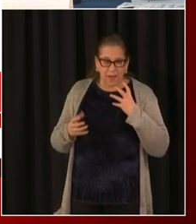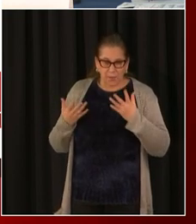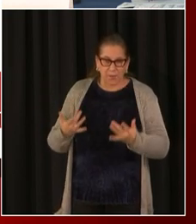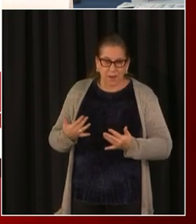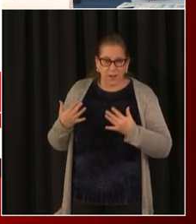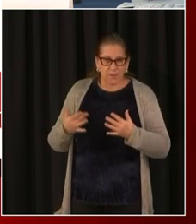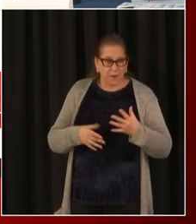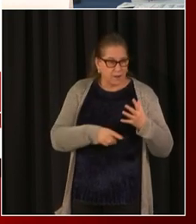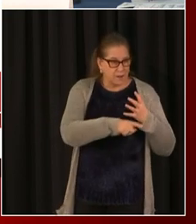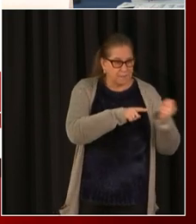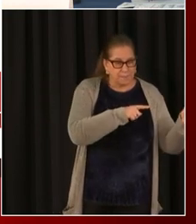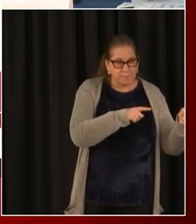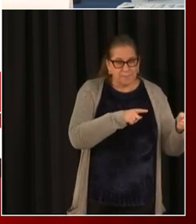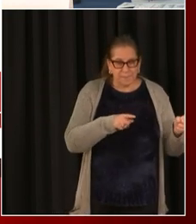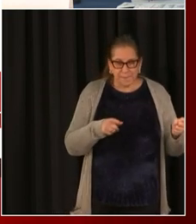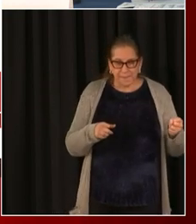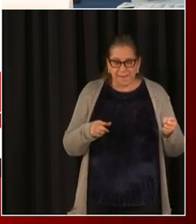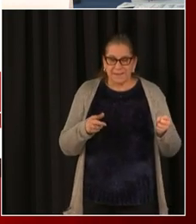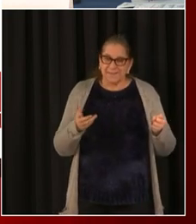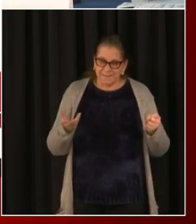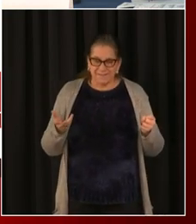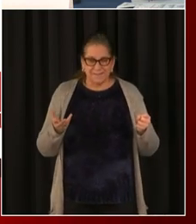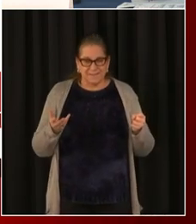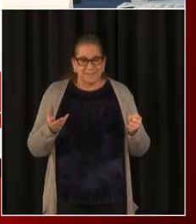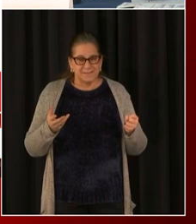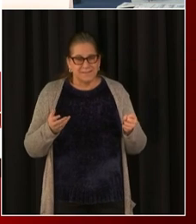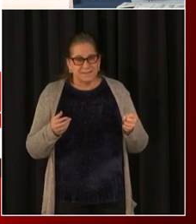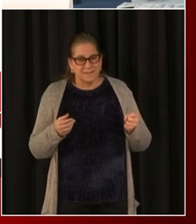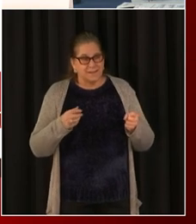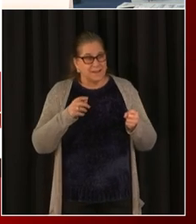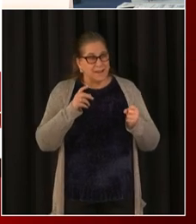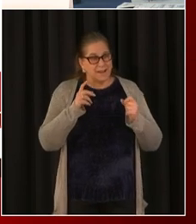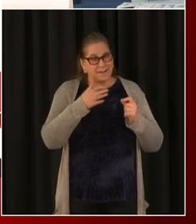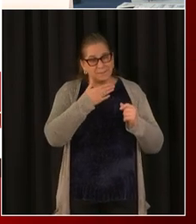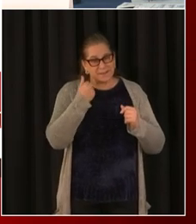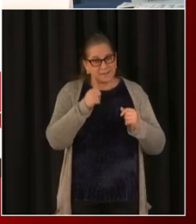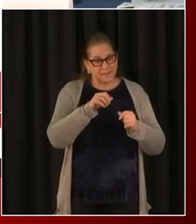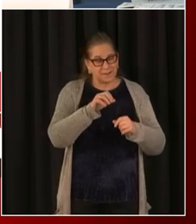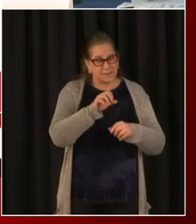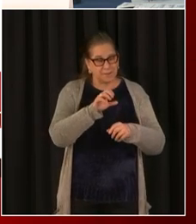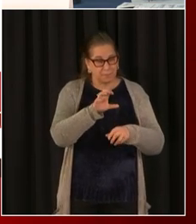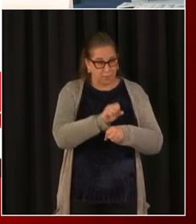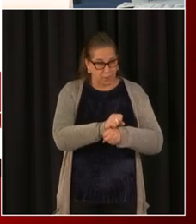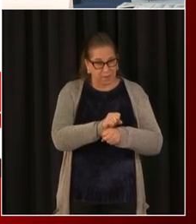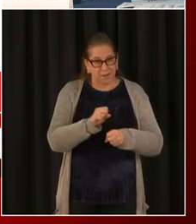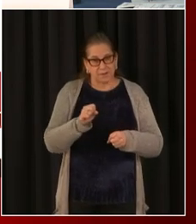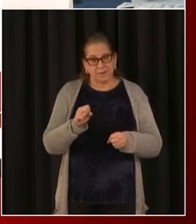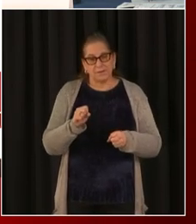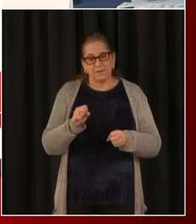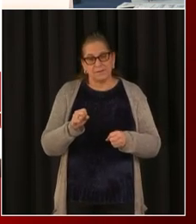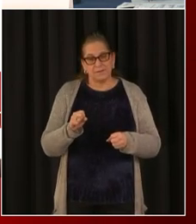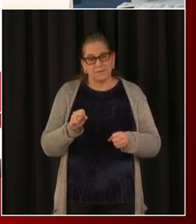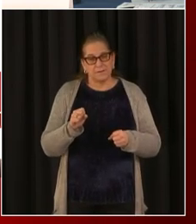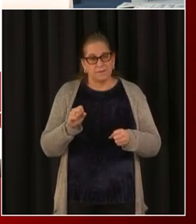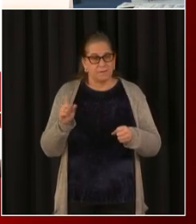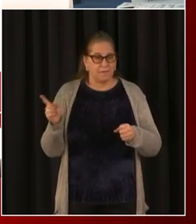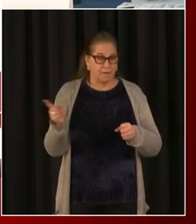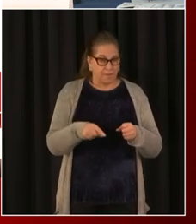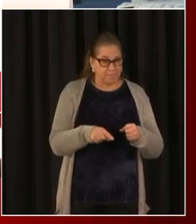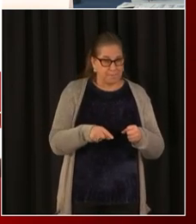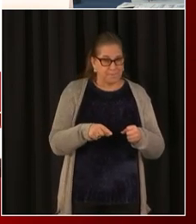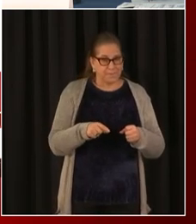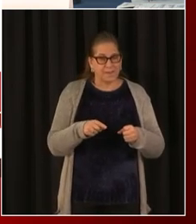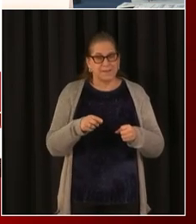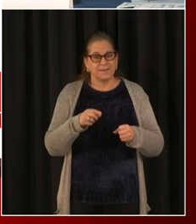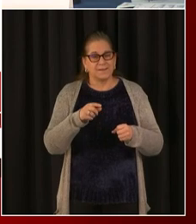come when you have an appointment, they'll come anyway, and the optics will be terrible. Because I know they'll meet Julie, and Julie will write about it